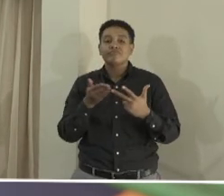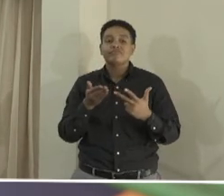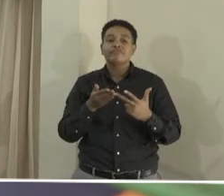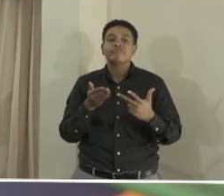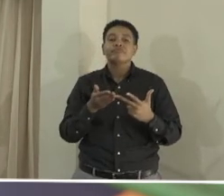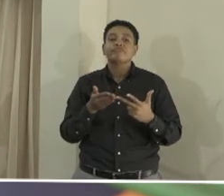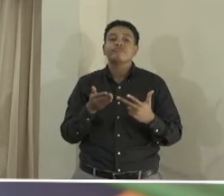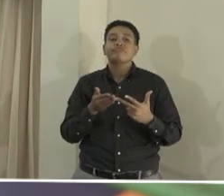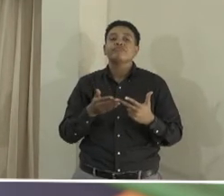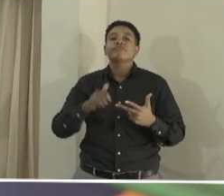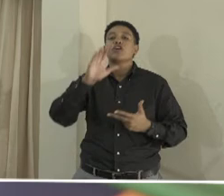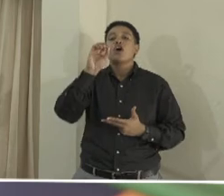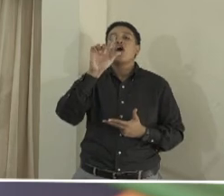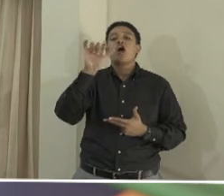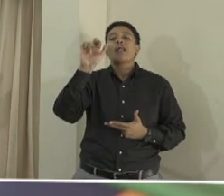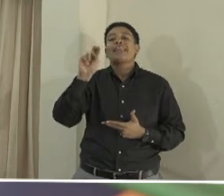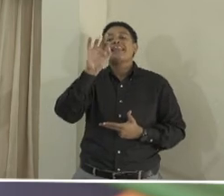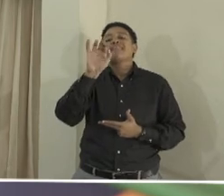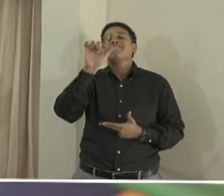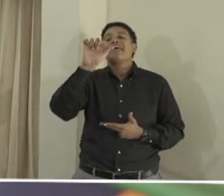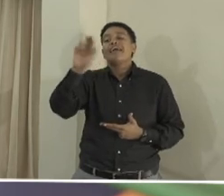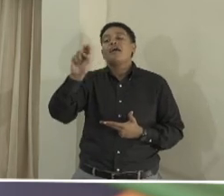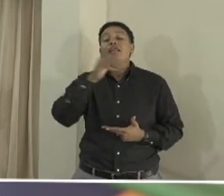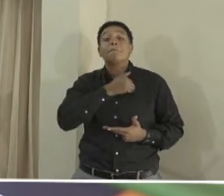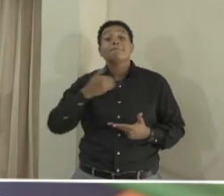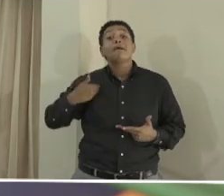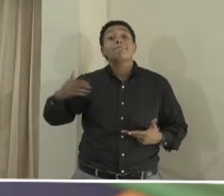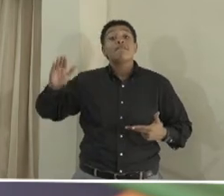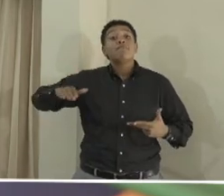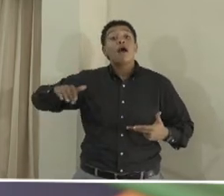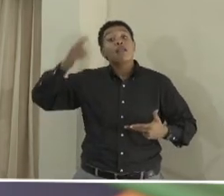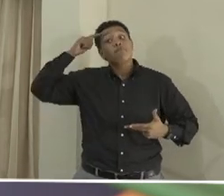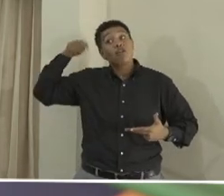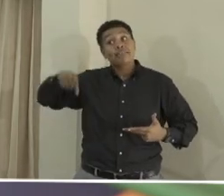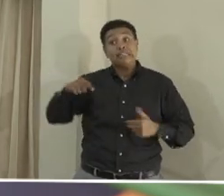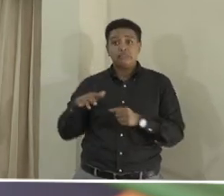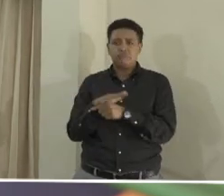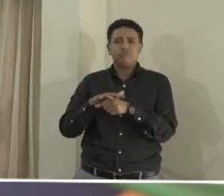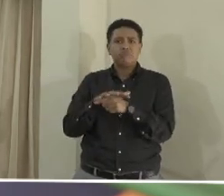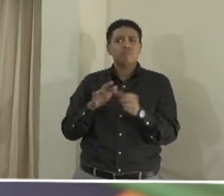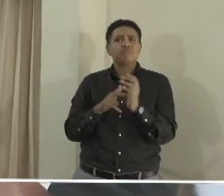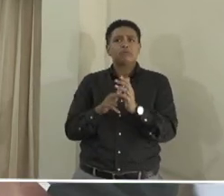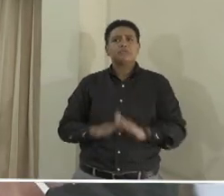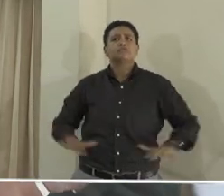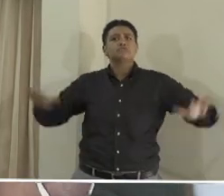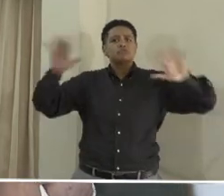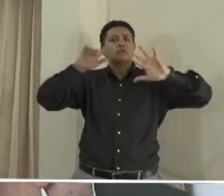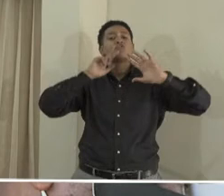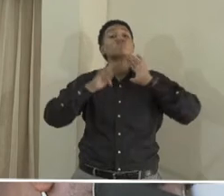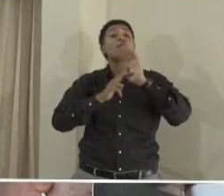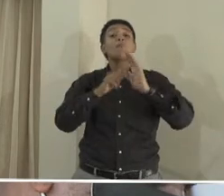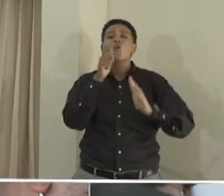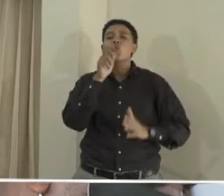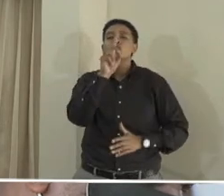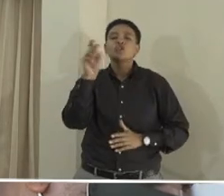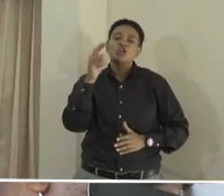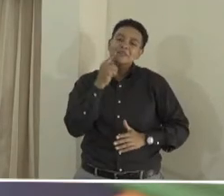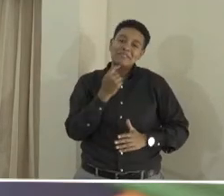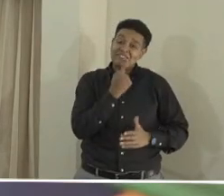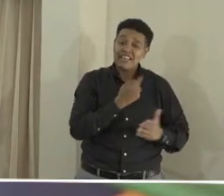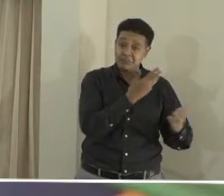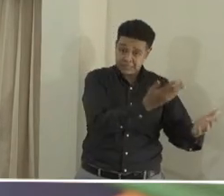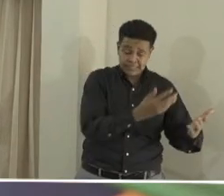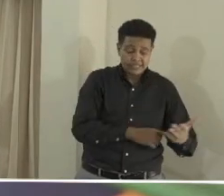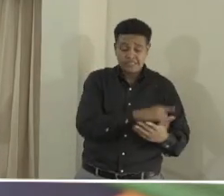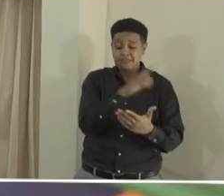Mr. Colin Fagan, Member of Parliament for this constituency, and representing Dr. Peter